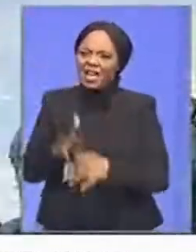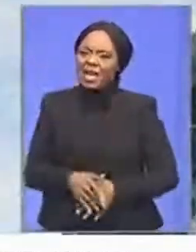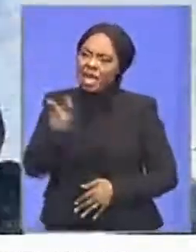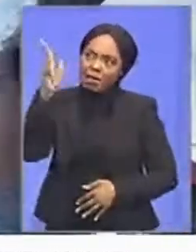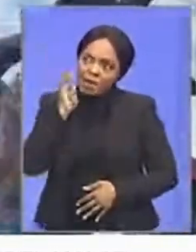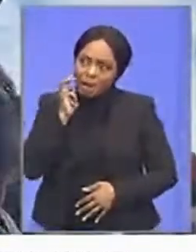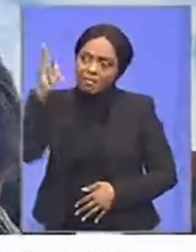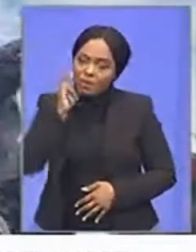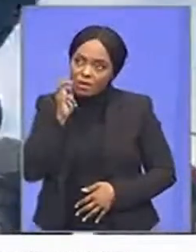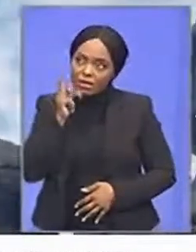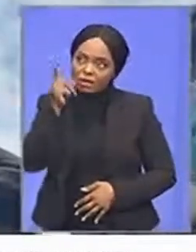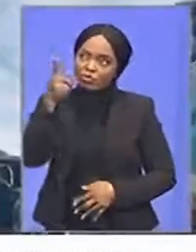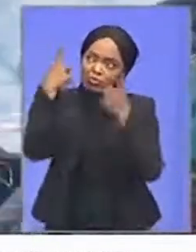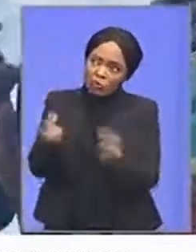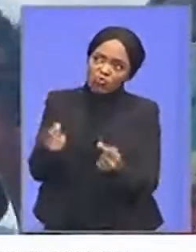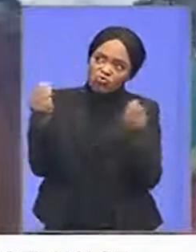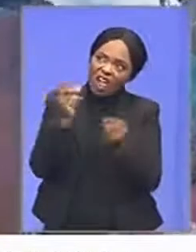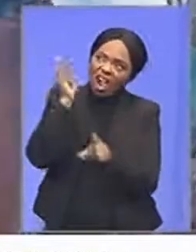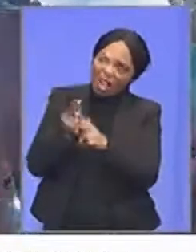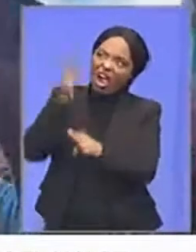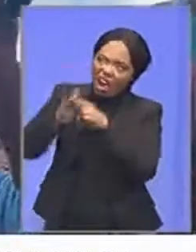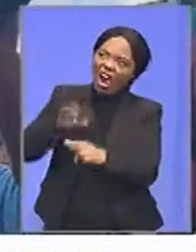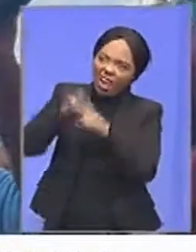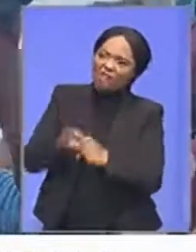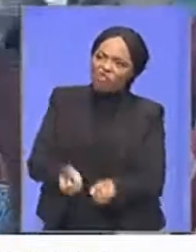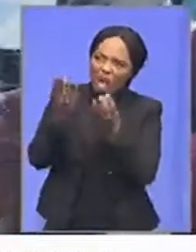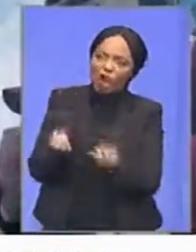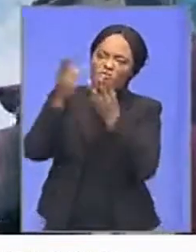We cannot be doing one thing over and over and over.